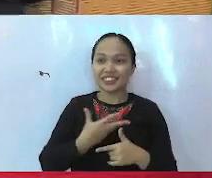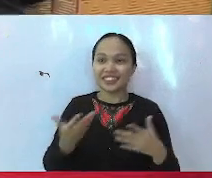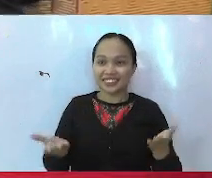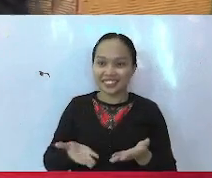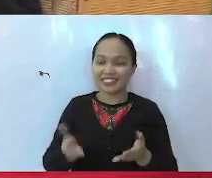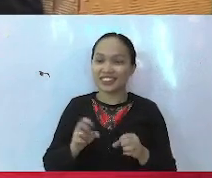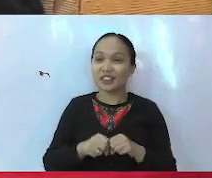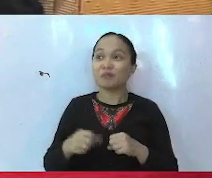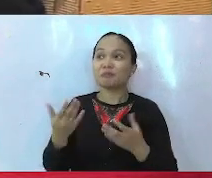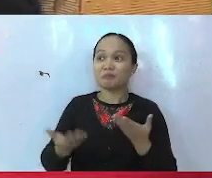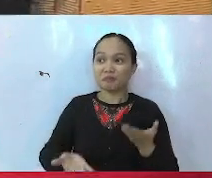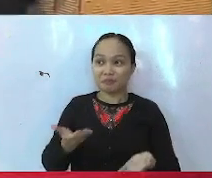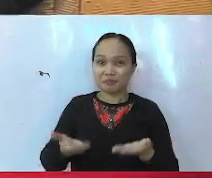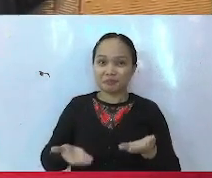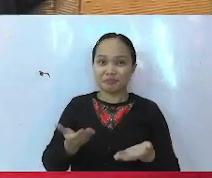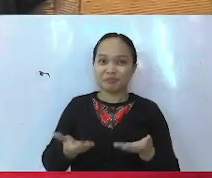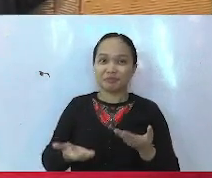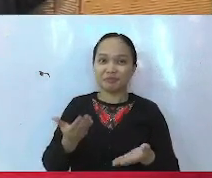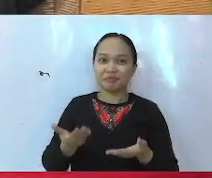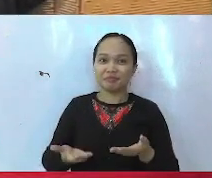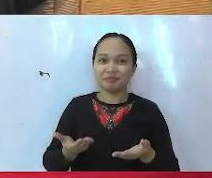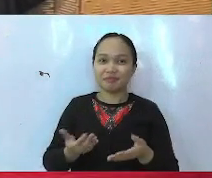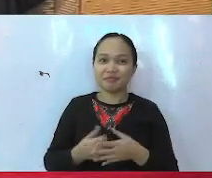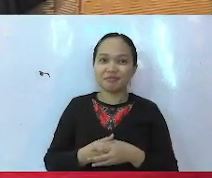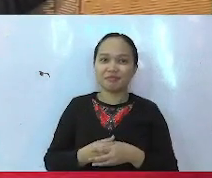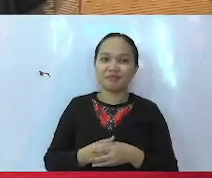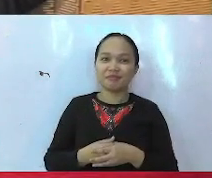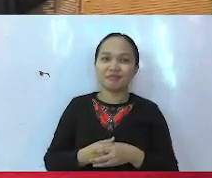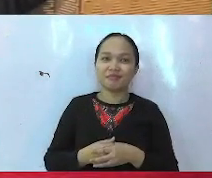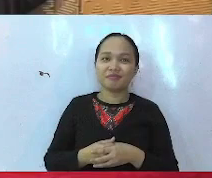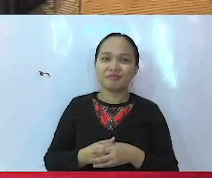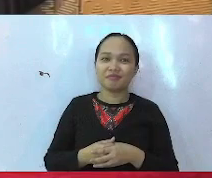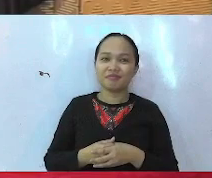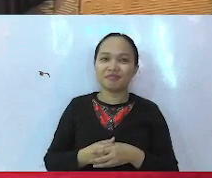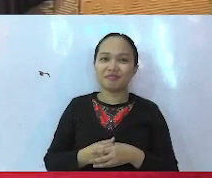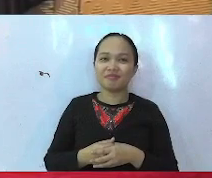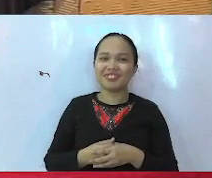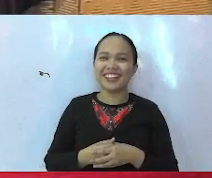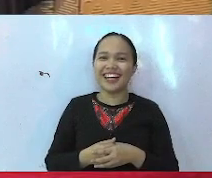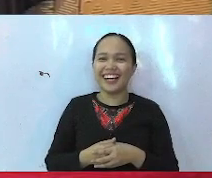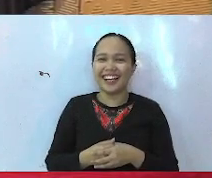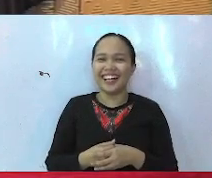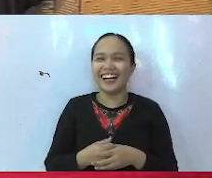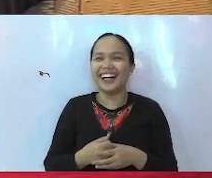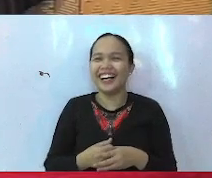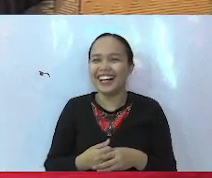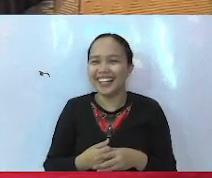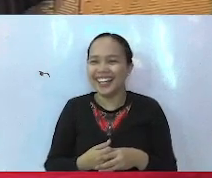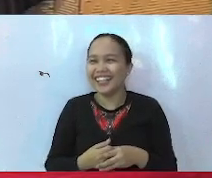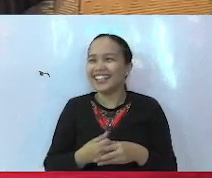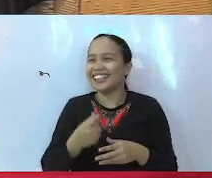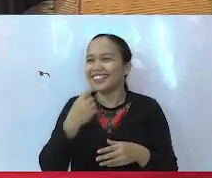you can try to greet our viewers. Sasabihin sana ako, sir. Hindi ko makompose sa isip ko. Try.